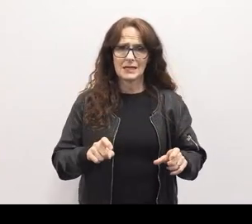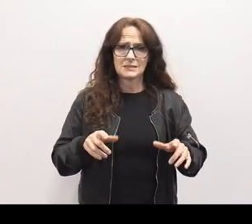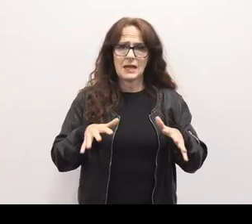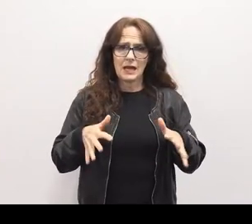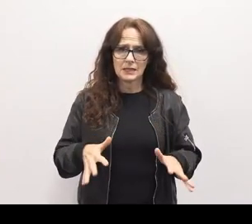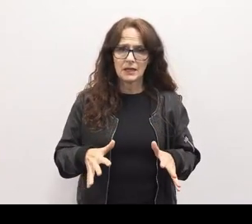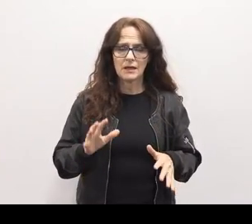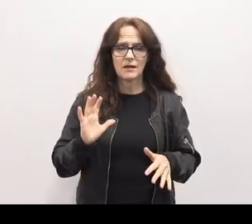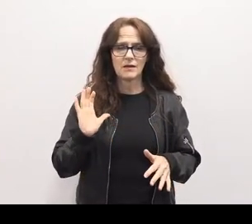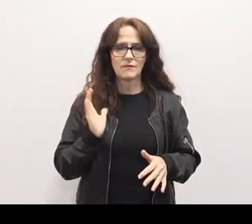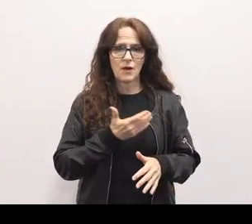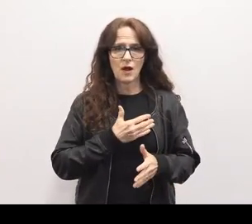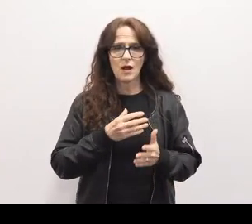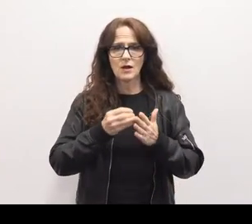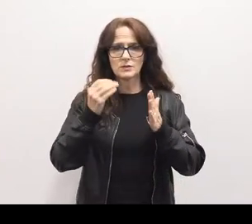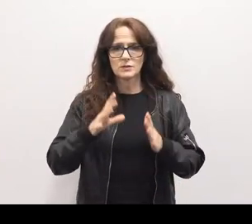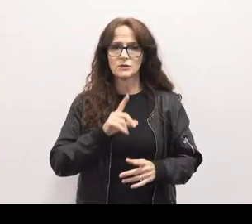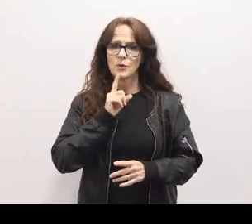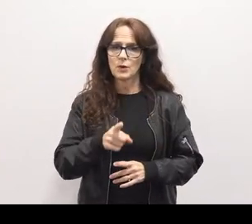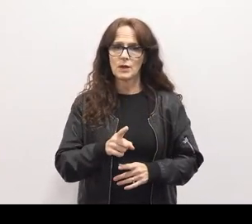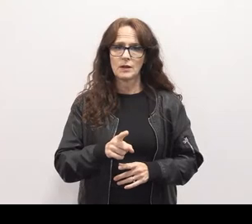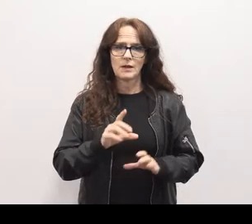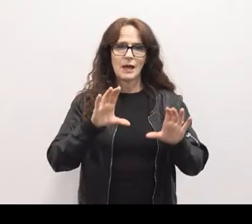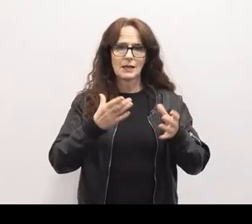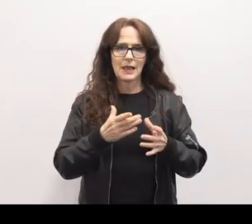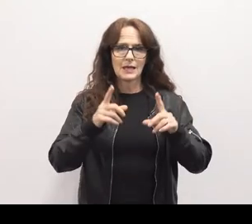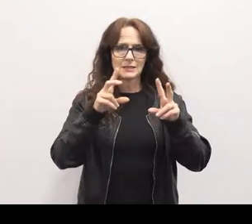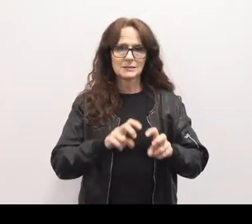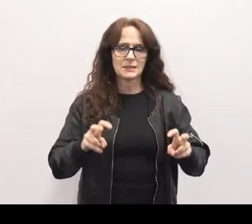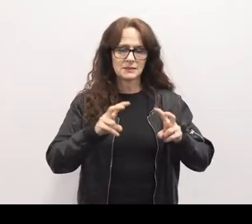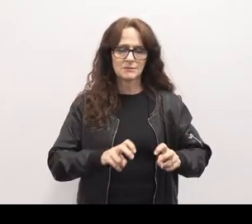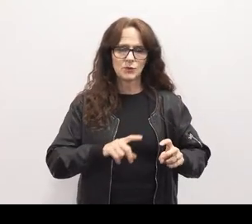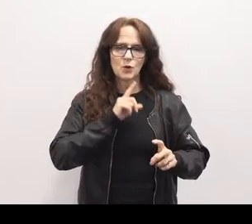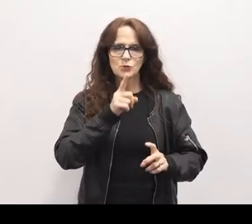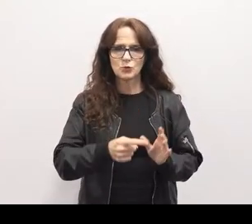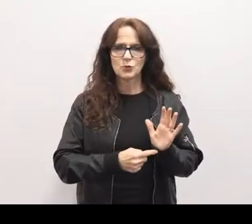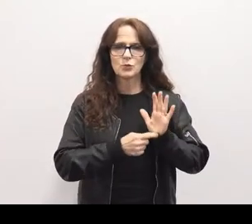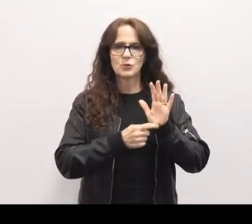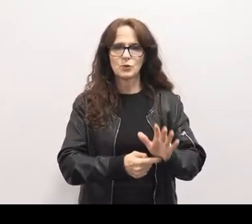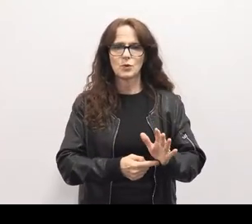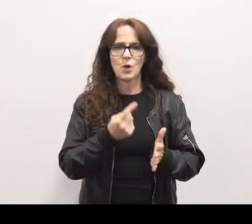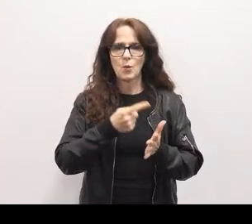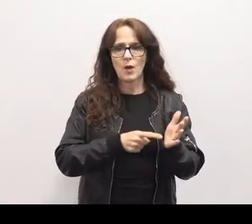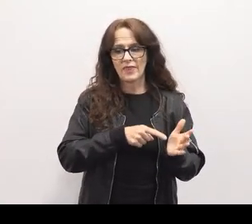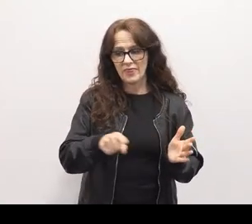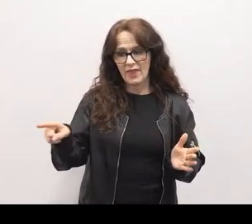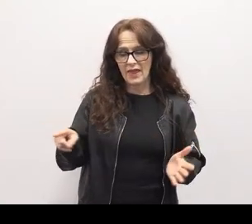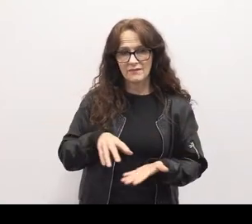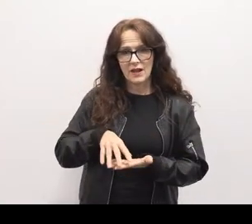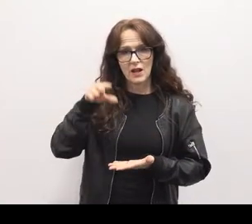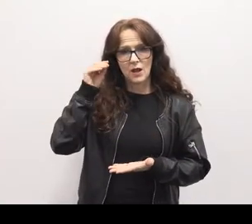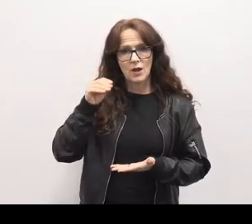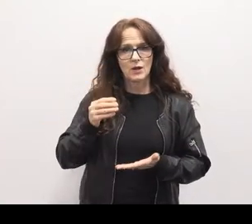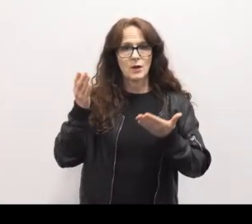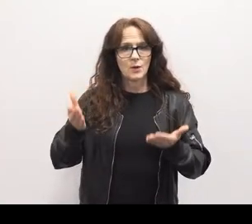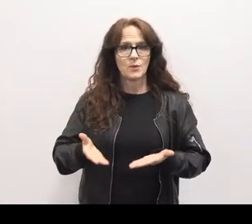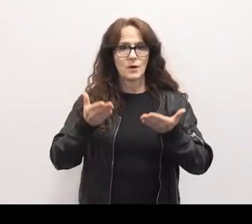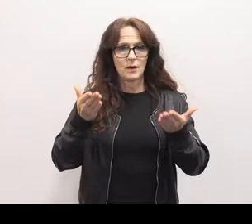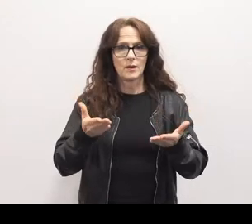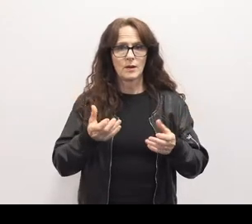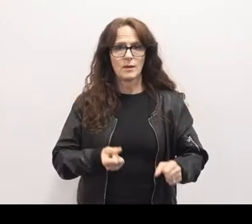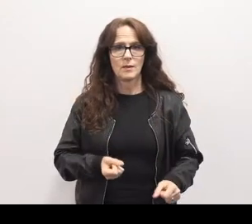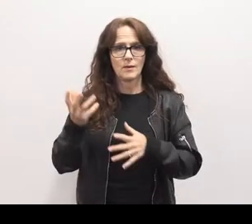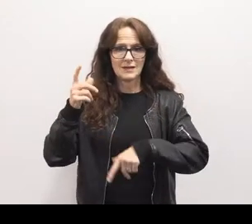for our kids is real, and class assessments are not always a true indicator of what they have learned. We recommend getting rid of